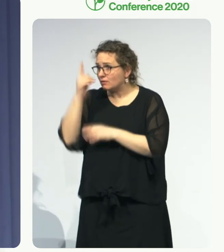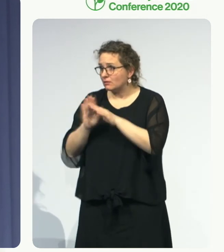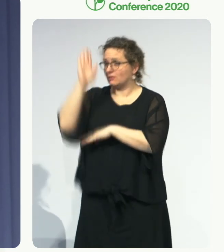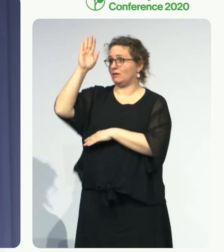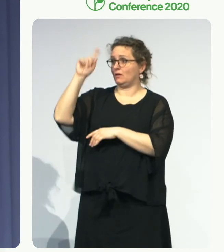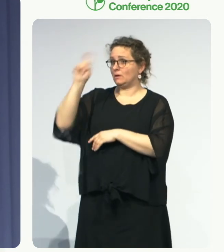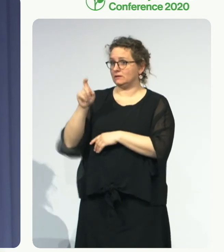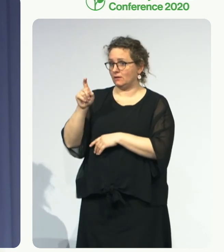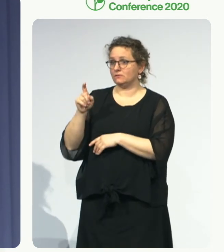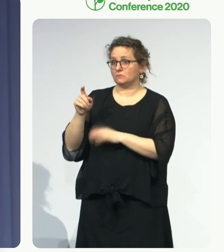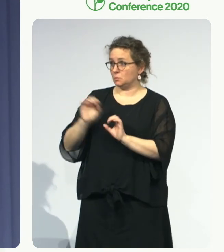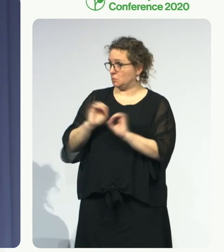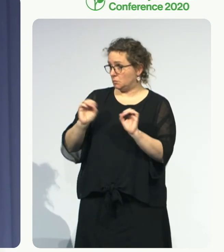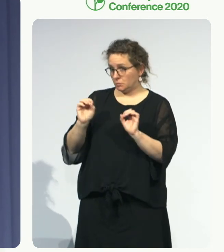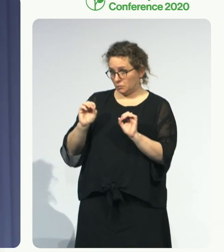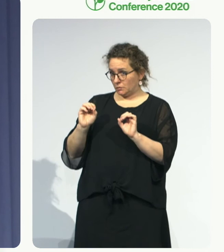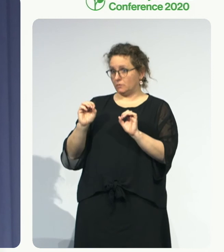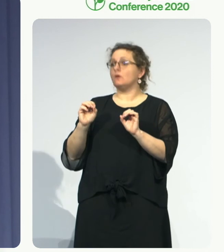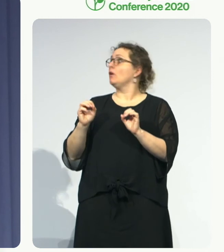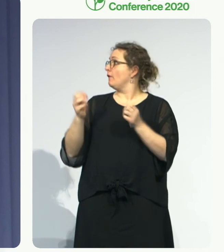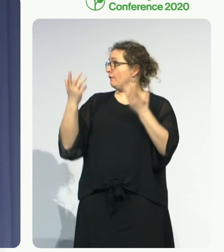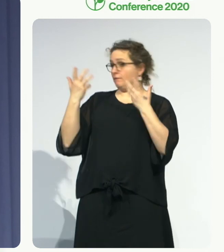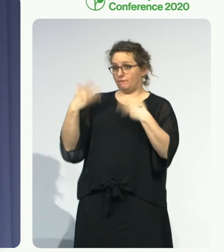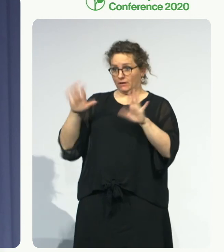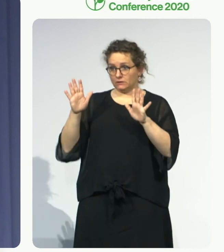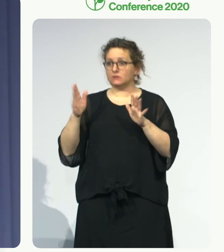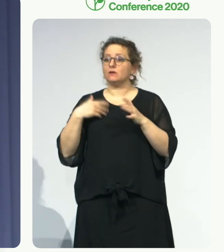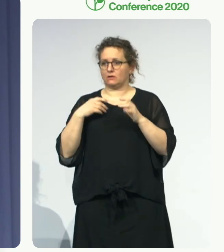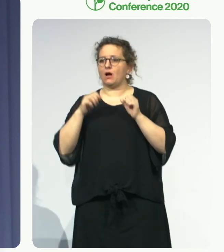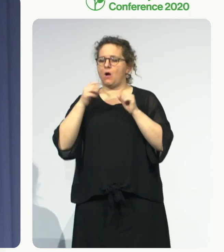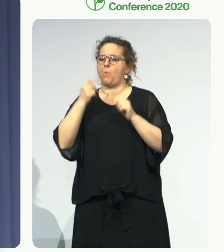If not, I want to turn it over to our interpreting team who wants to make an announcement.